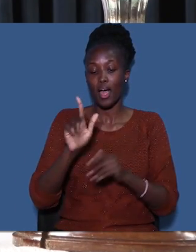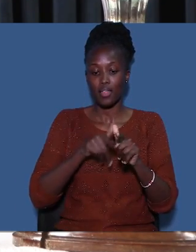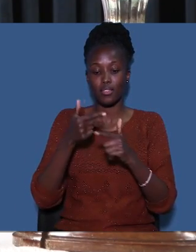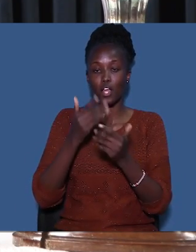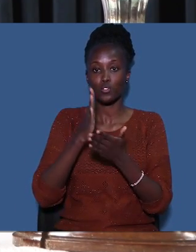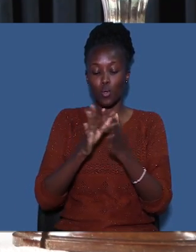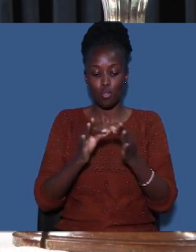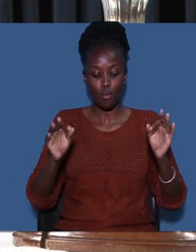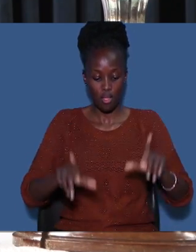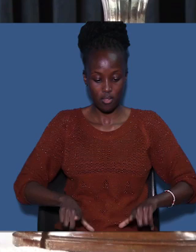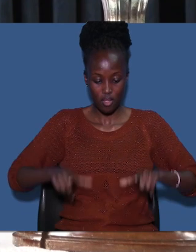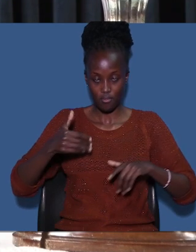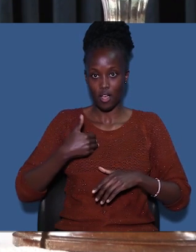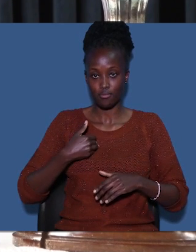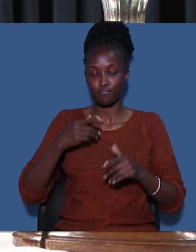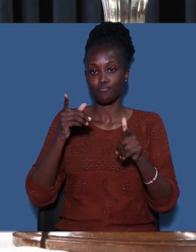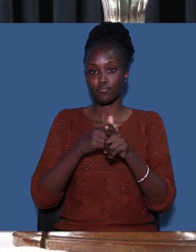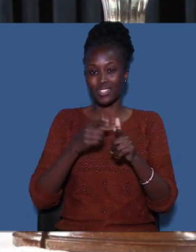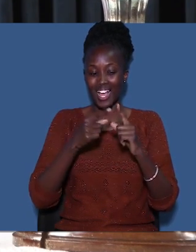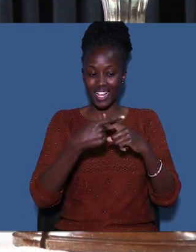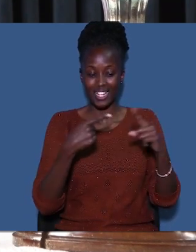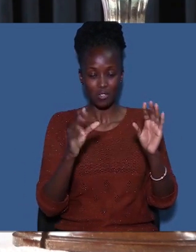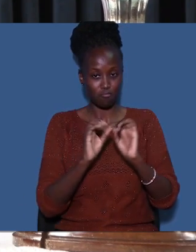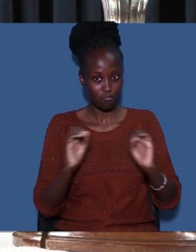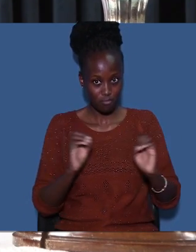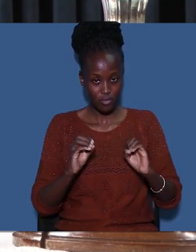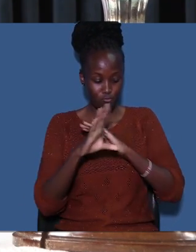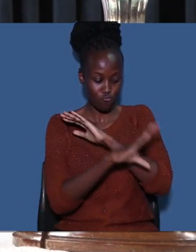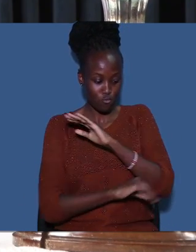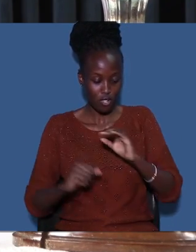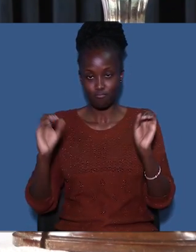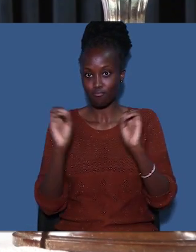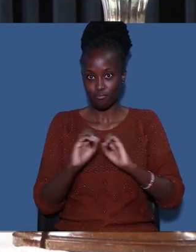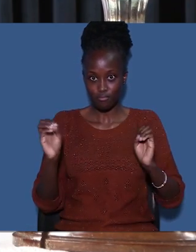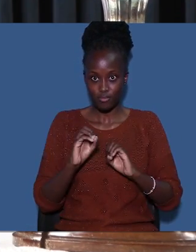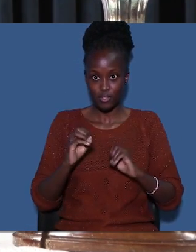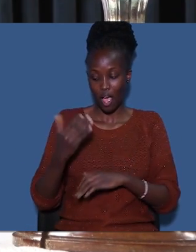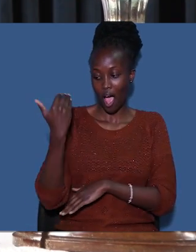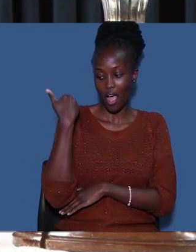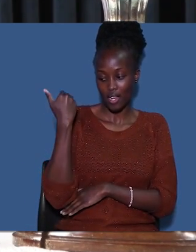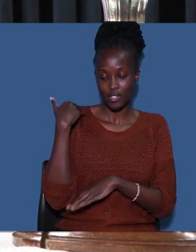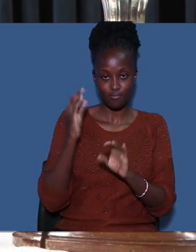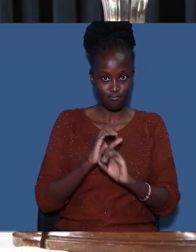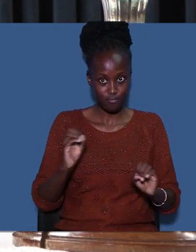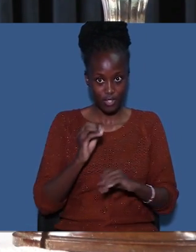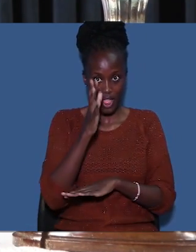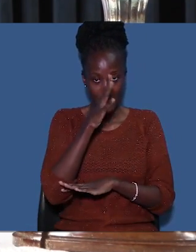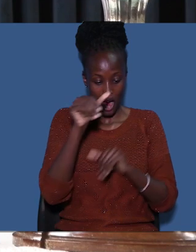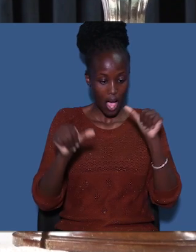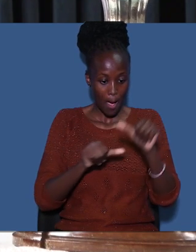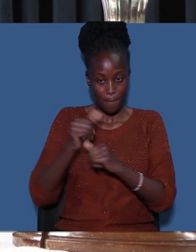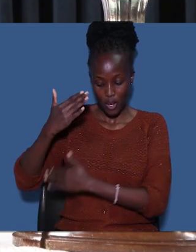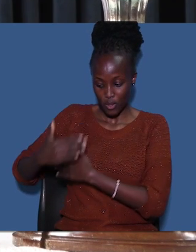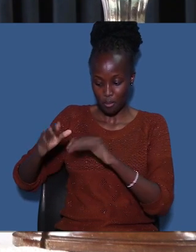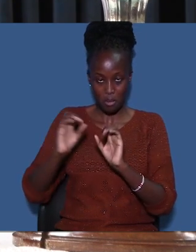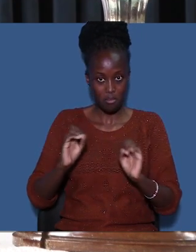murder. You shall not commit adultery. You shall not steal. You shall not give false testimony against your neighbor. You shall not